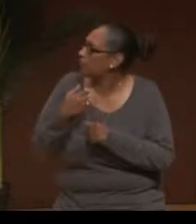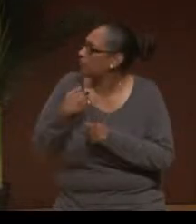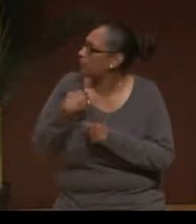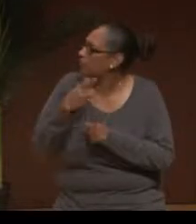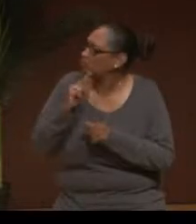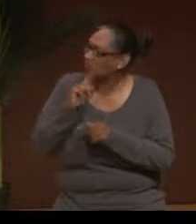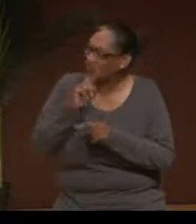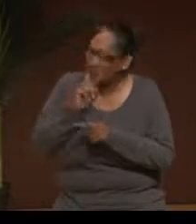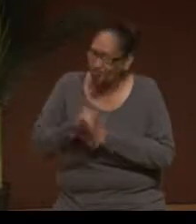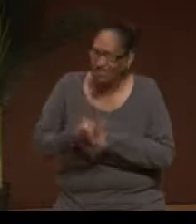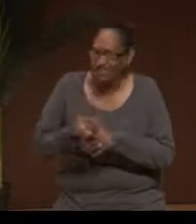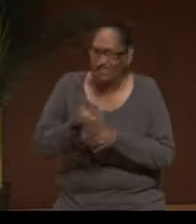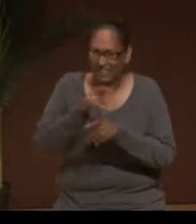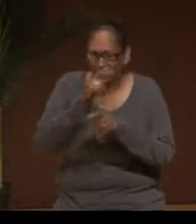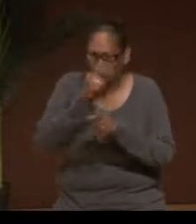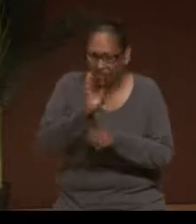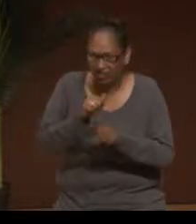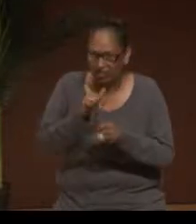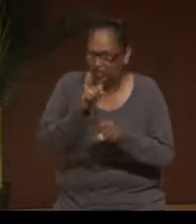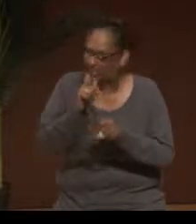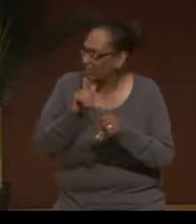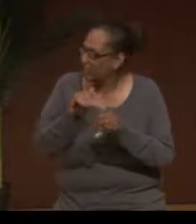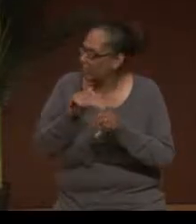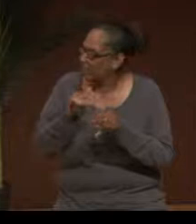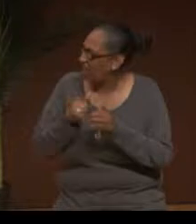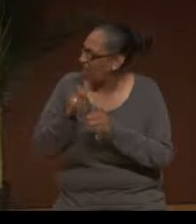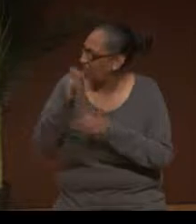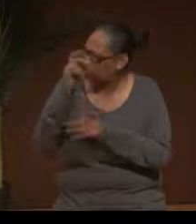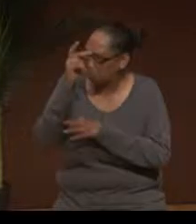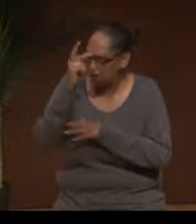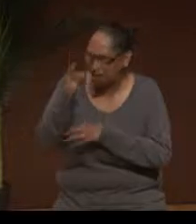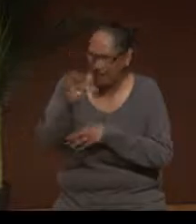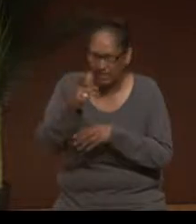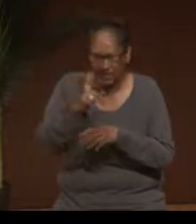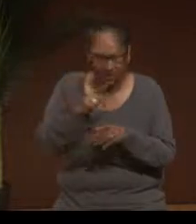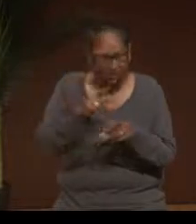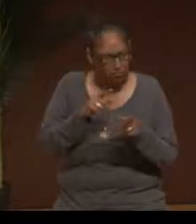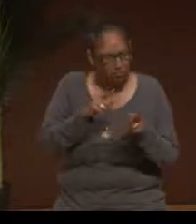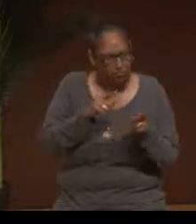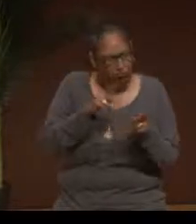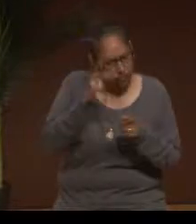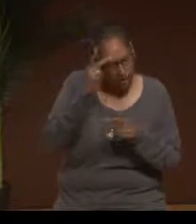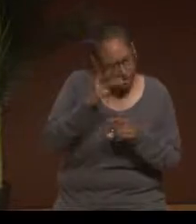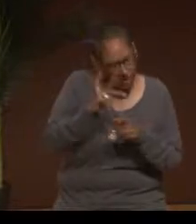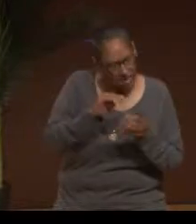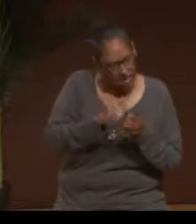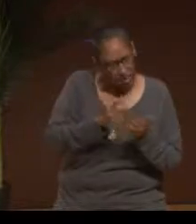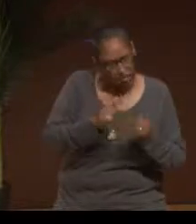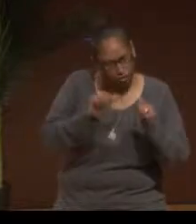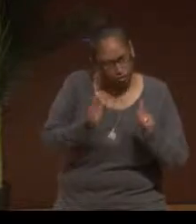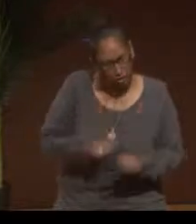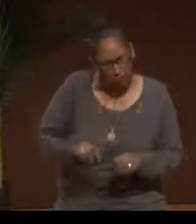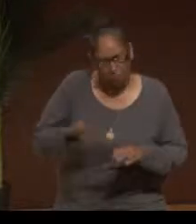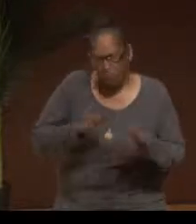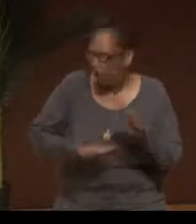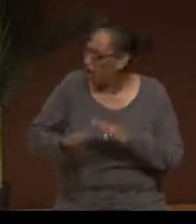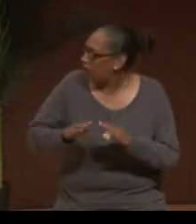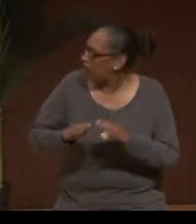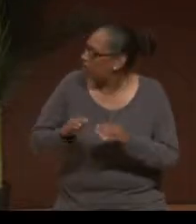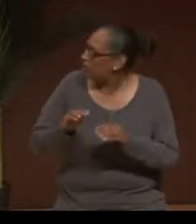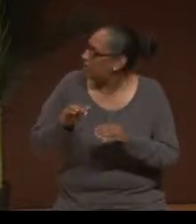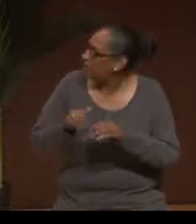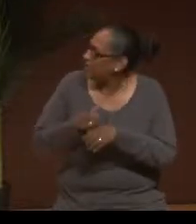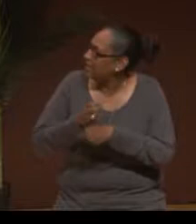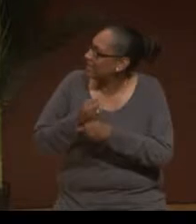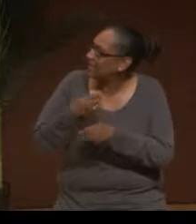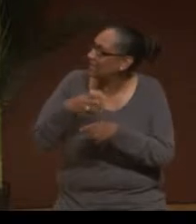particularly interested in how sociopolitical histories have shaped our biological makeups, and how we can therefore use DNA to gain some insight